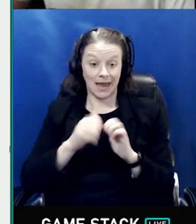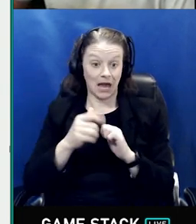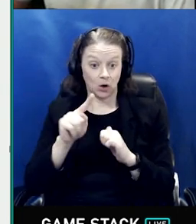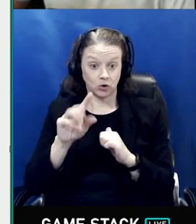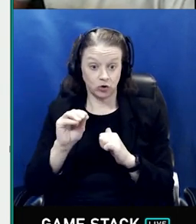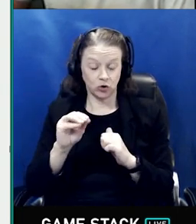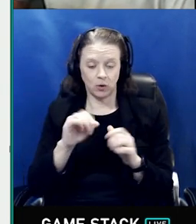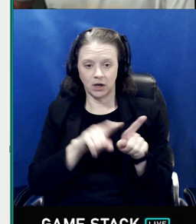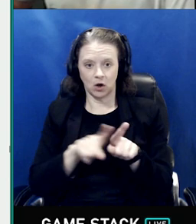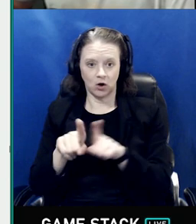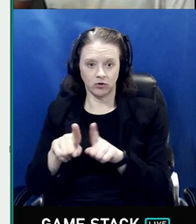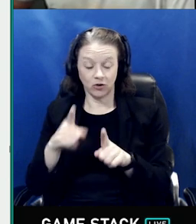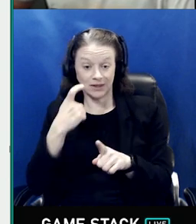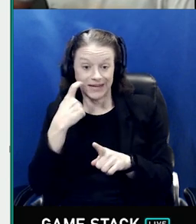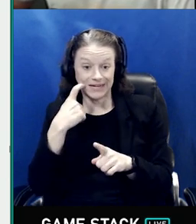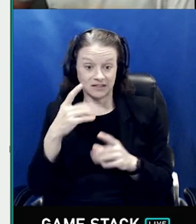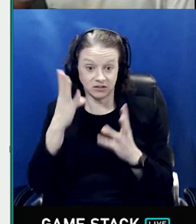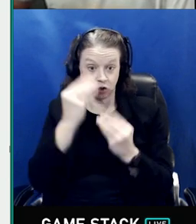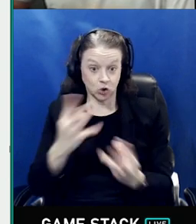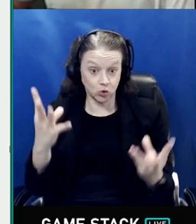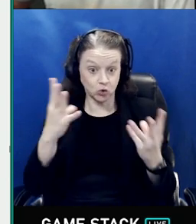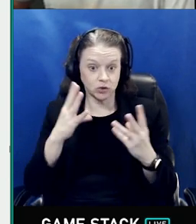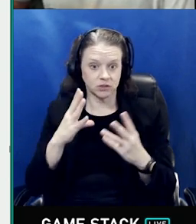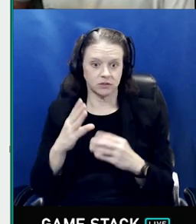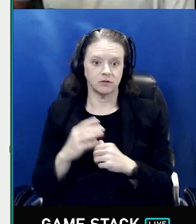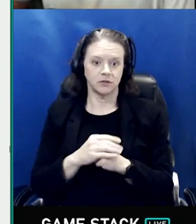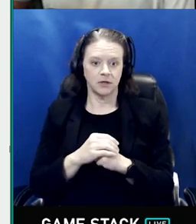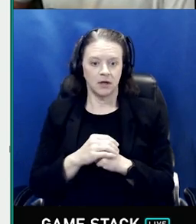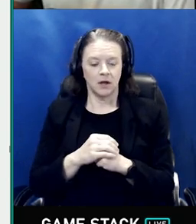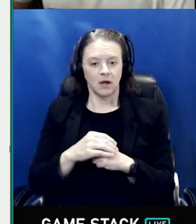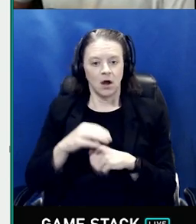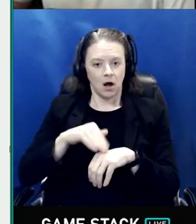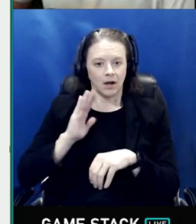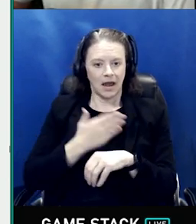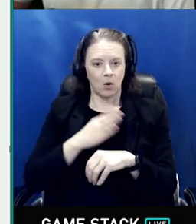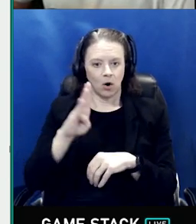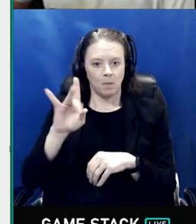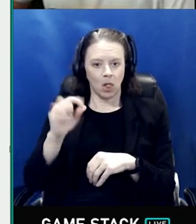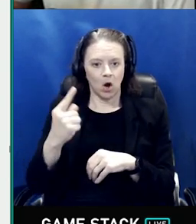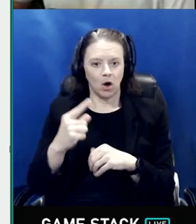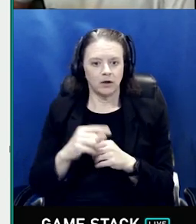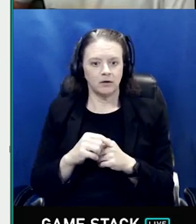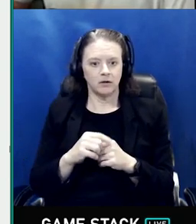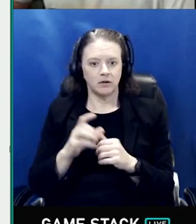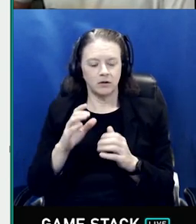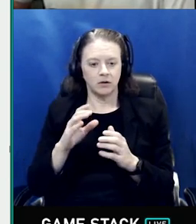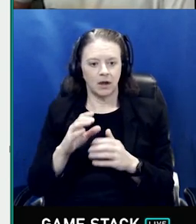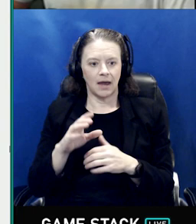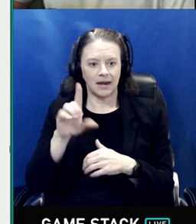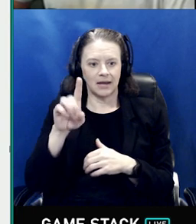latest news and information up on our blog. So feel free to check that out at